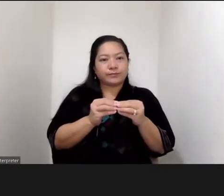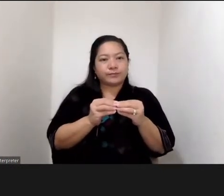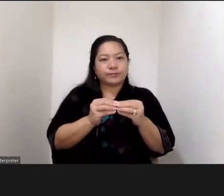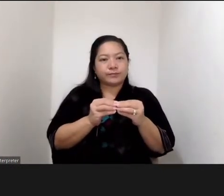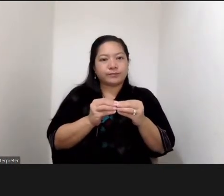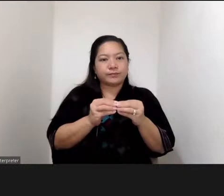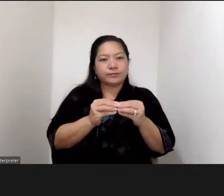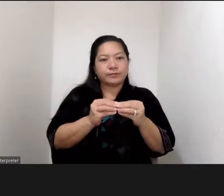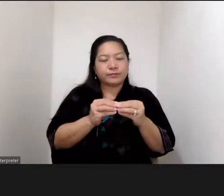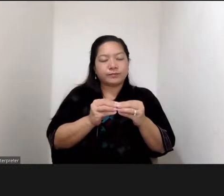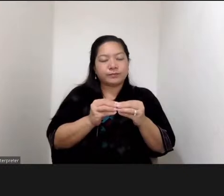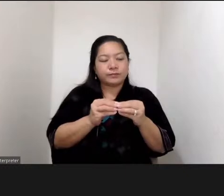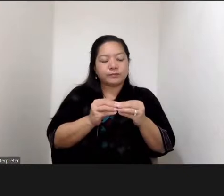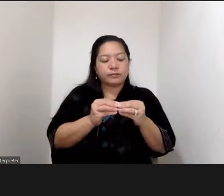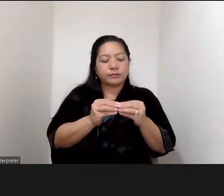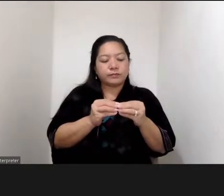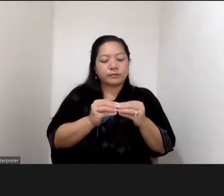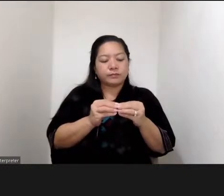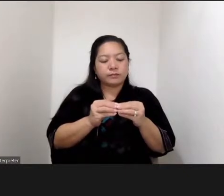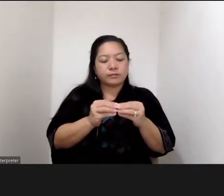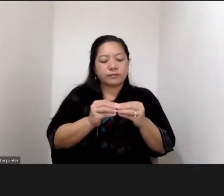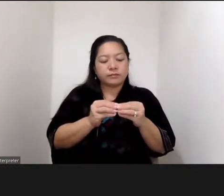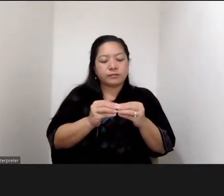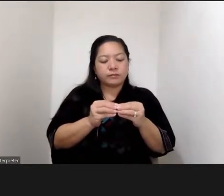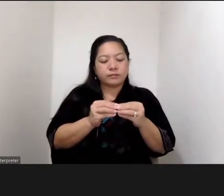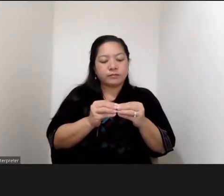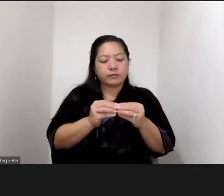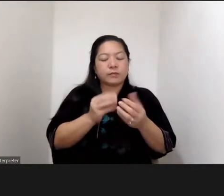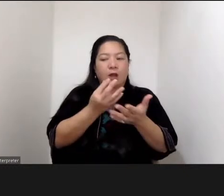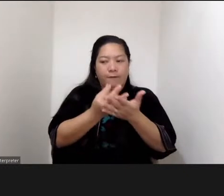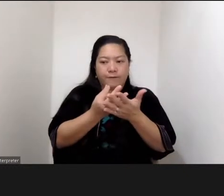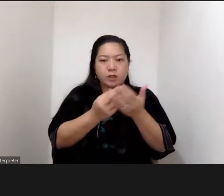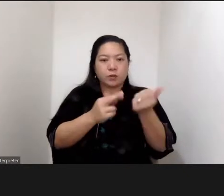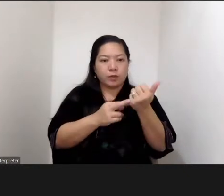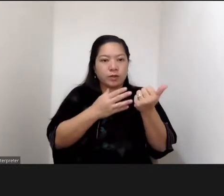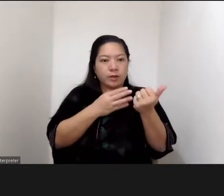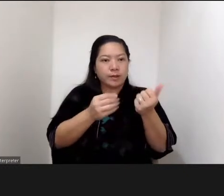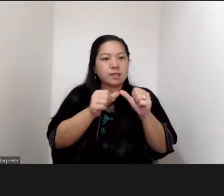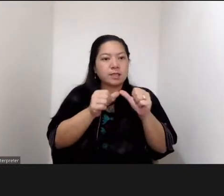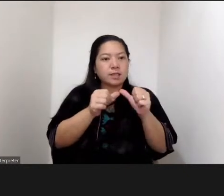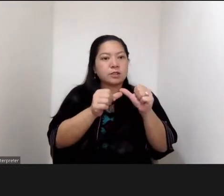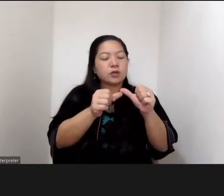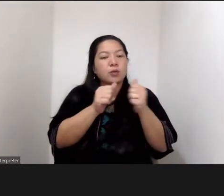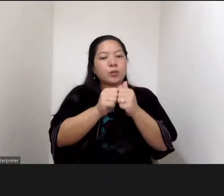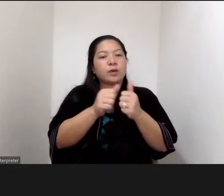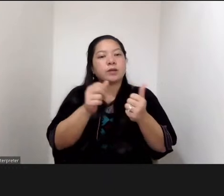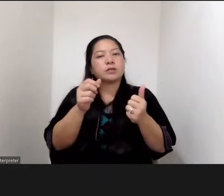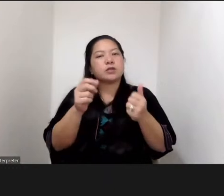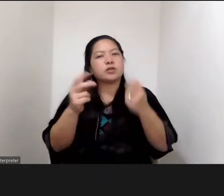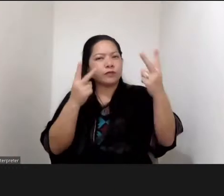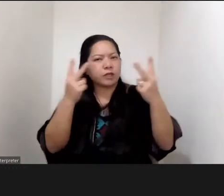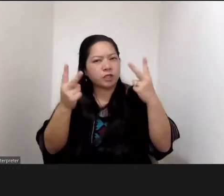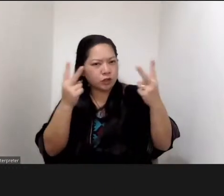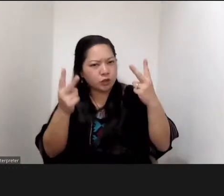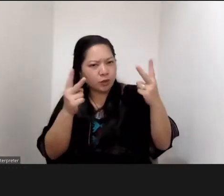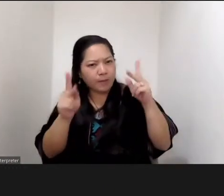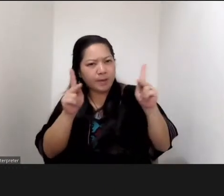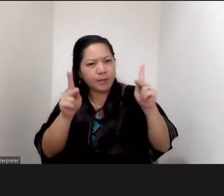so that if we need to continue on, say, with travel nurses, because we need those travel